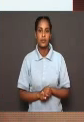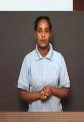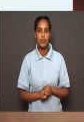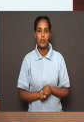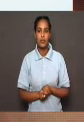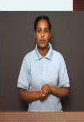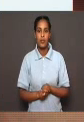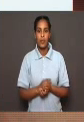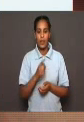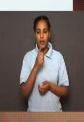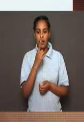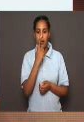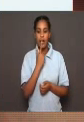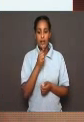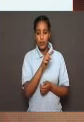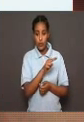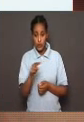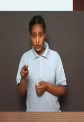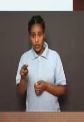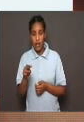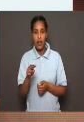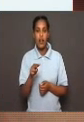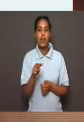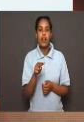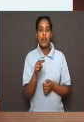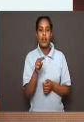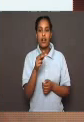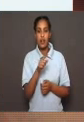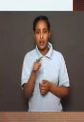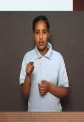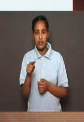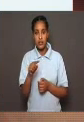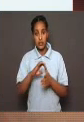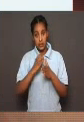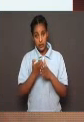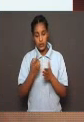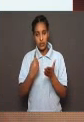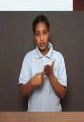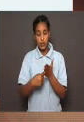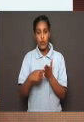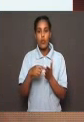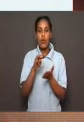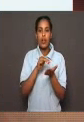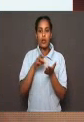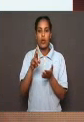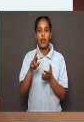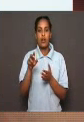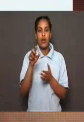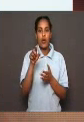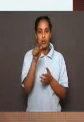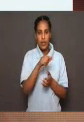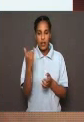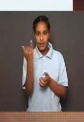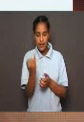The red horizontal lines and the arrows on either side of this molecular orbital